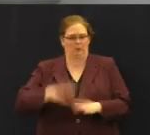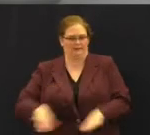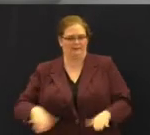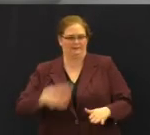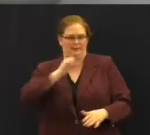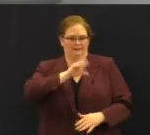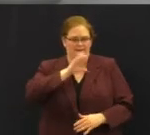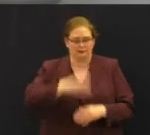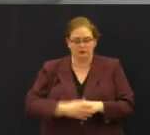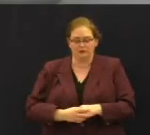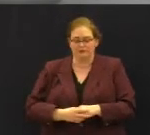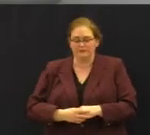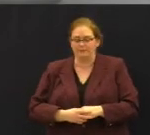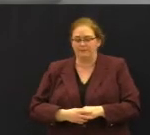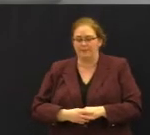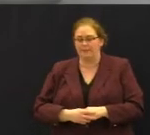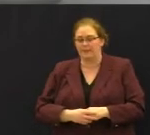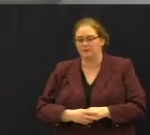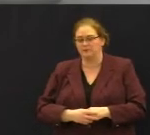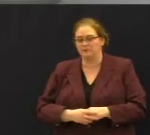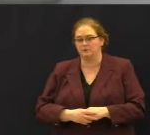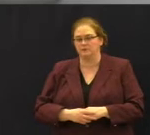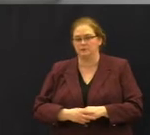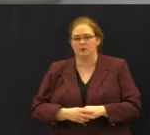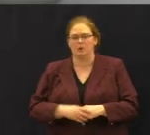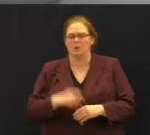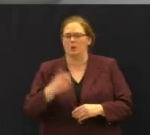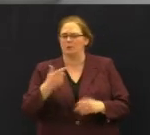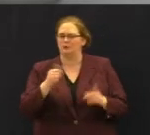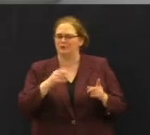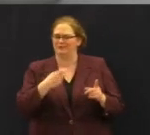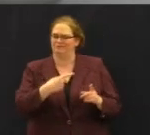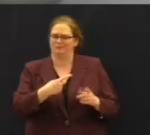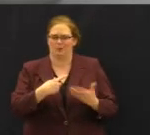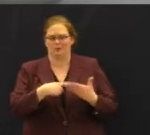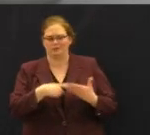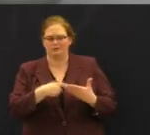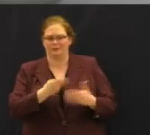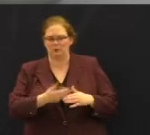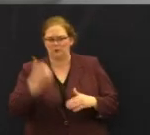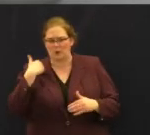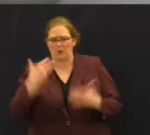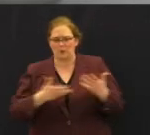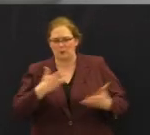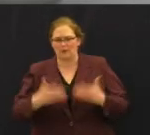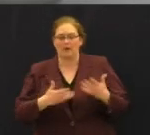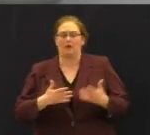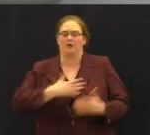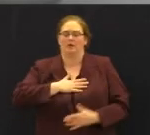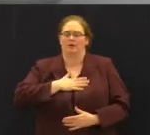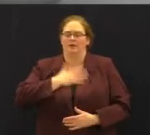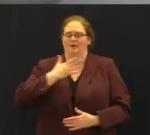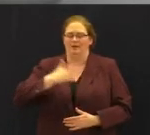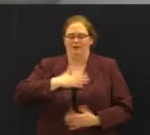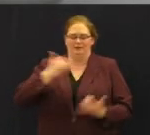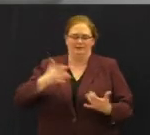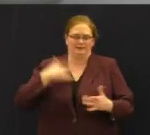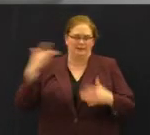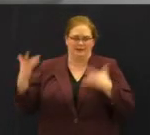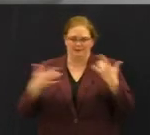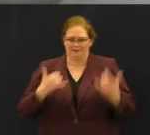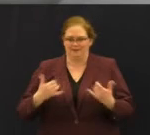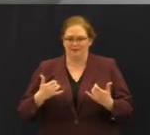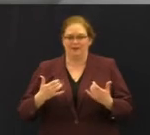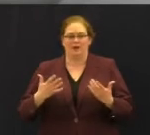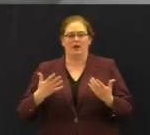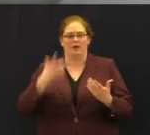And so we talked to Jean about a couple of years ago, and we are so happy and excited. And I've come